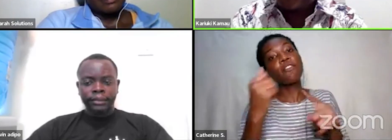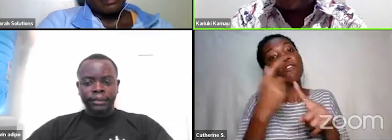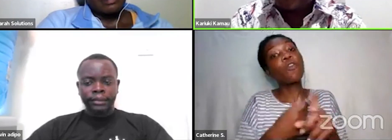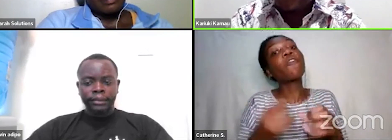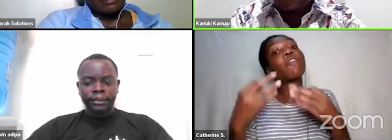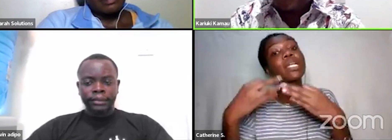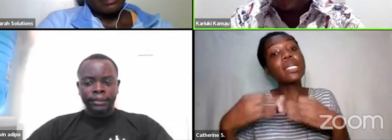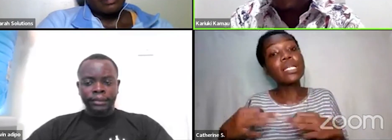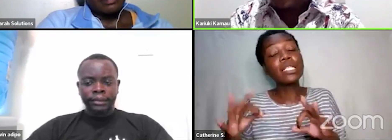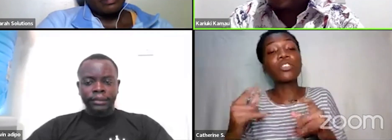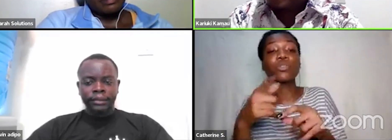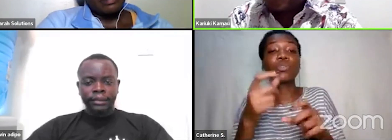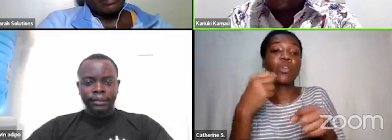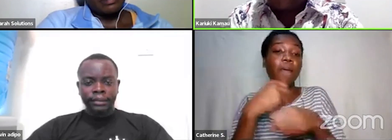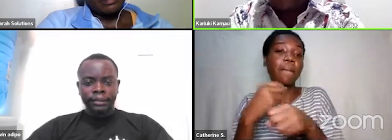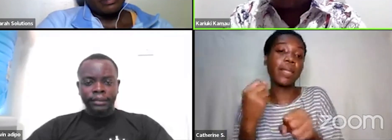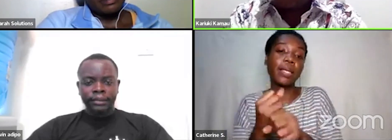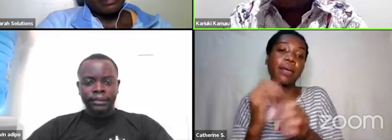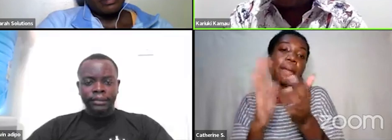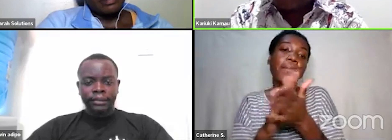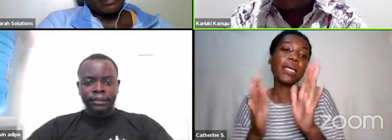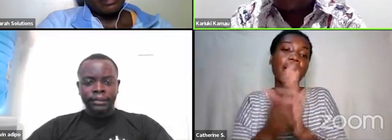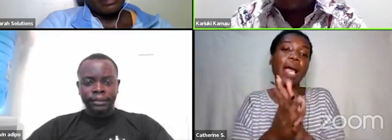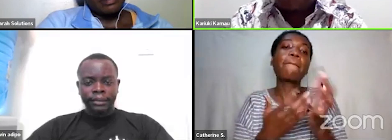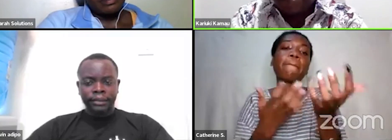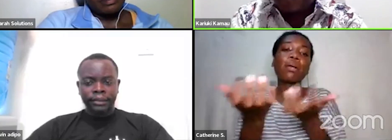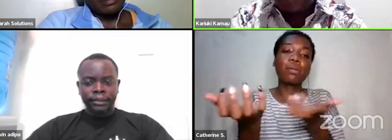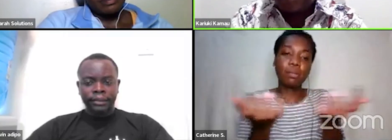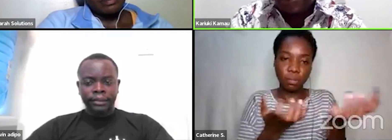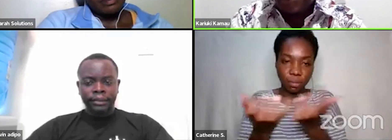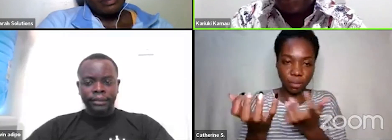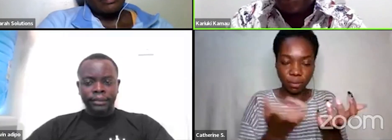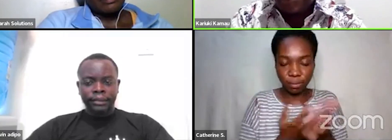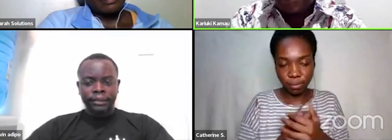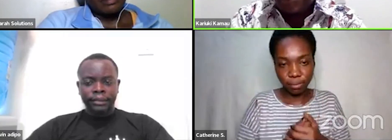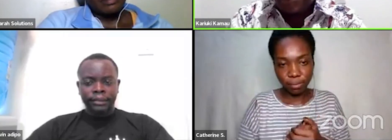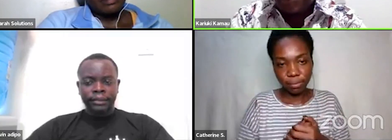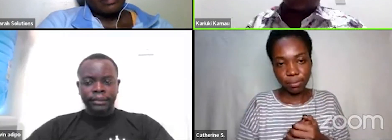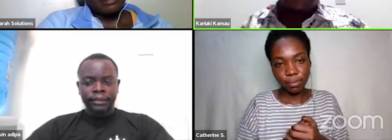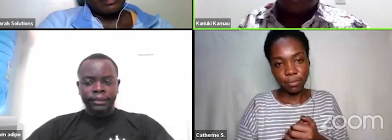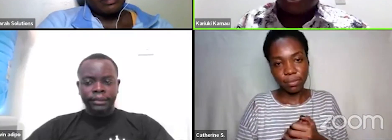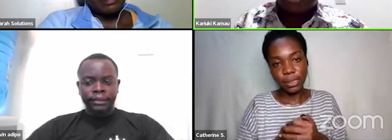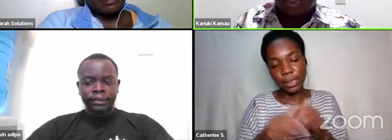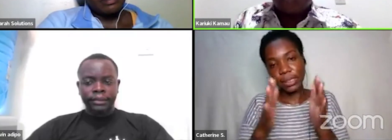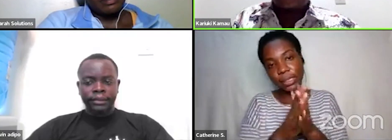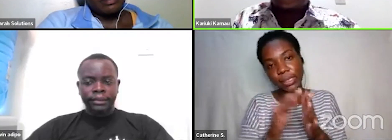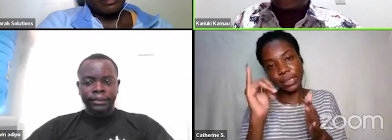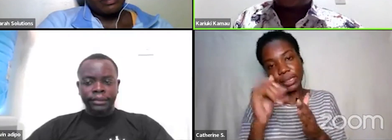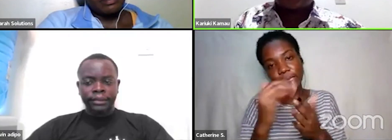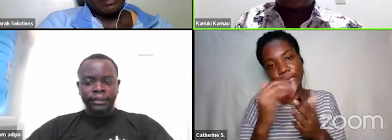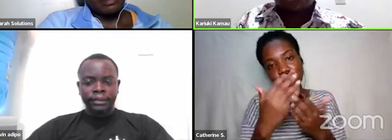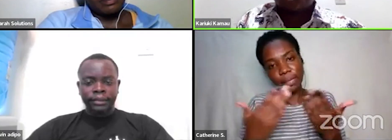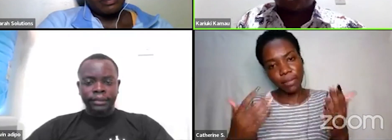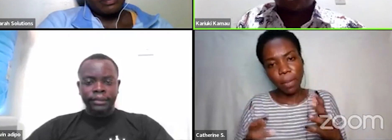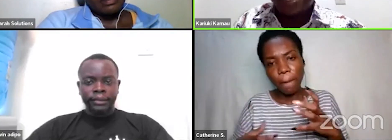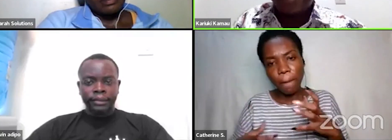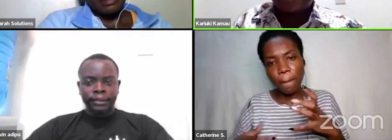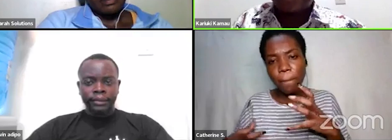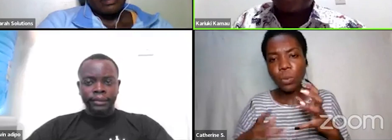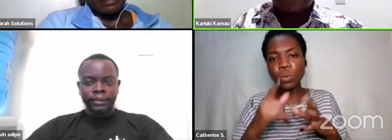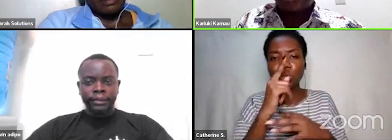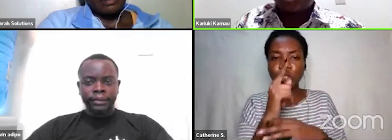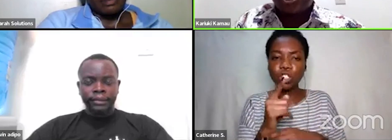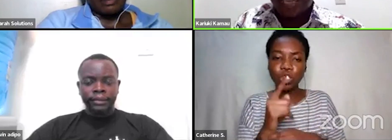it an enterprise, or you start it as a business. It is something that pushes you. You feel you need to be doing